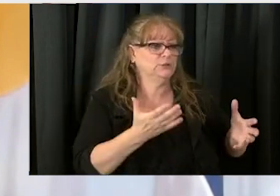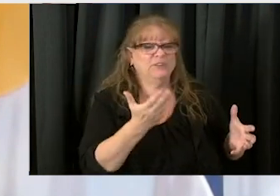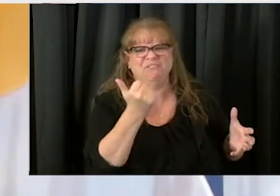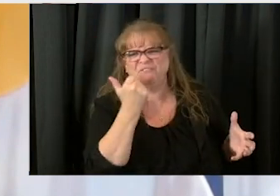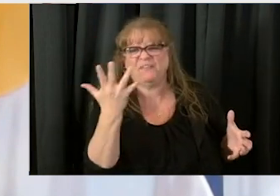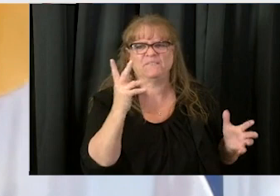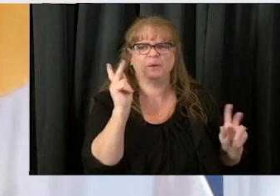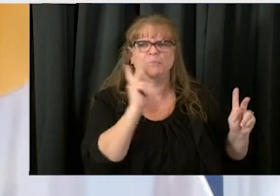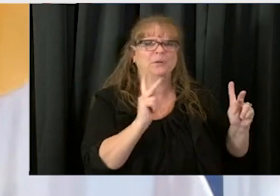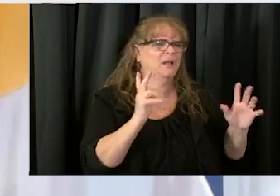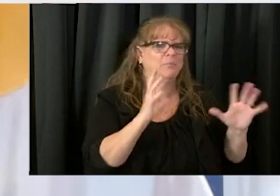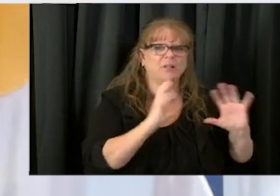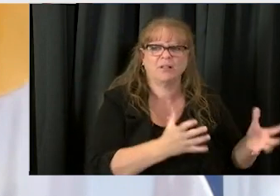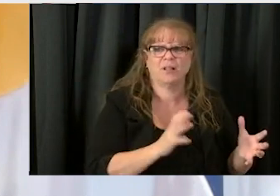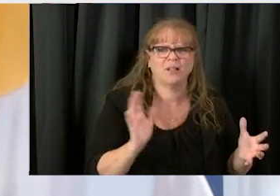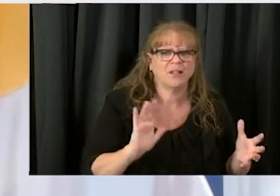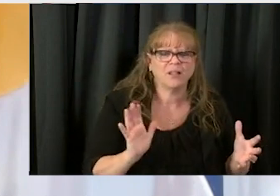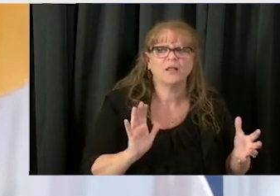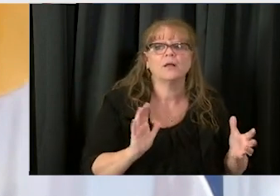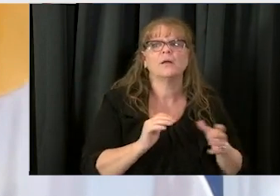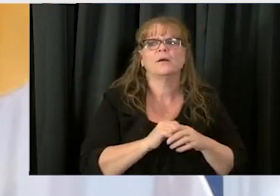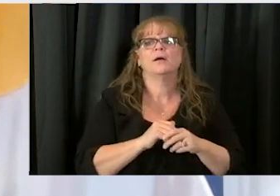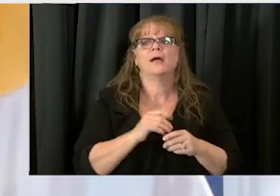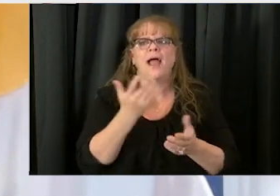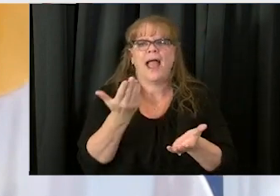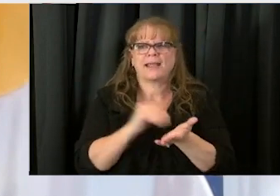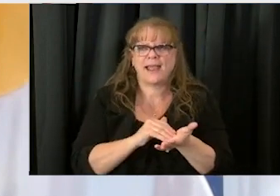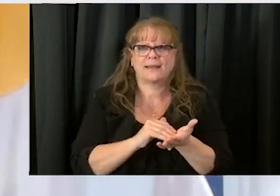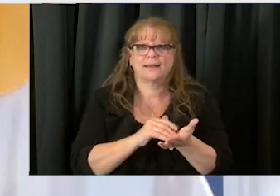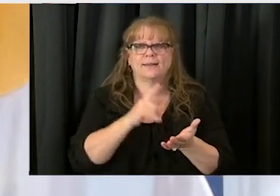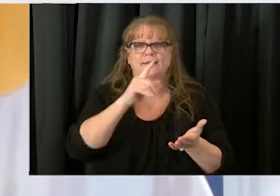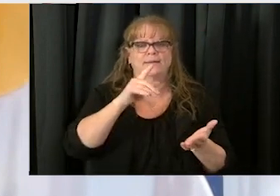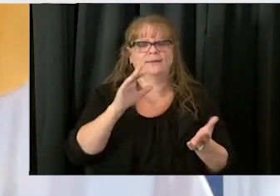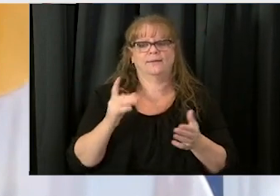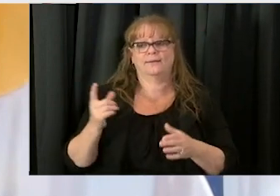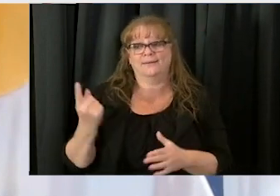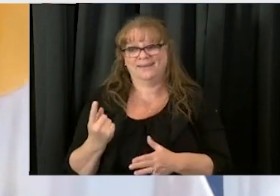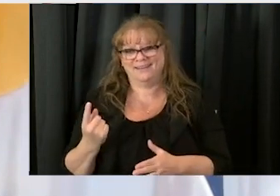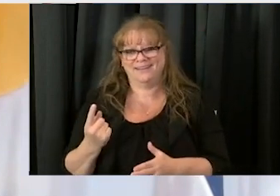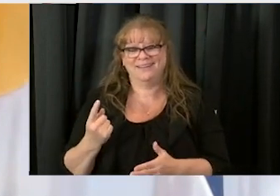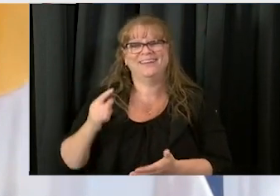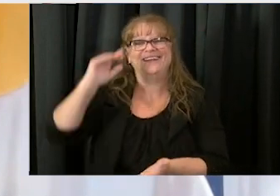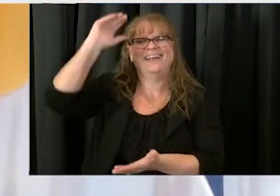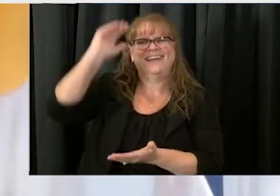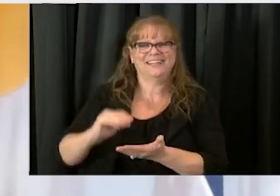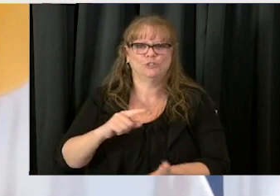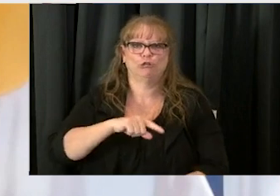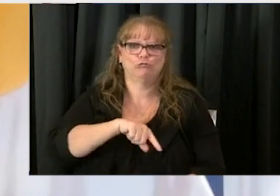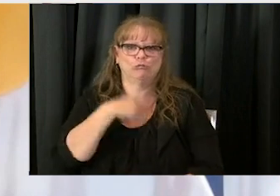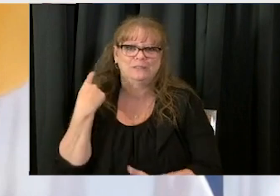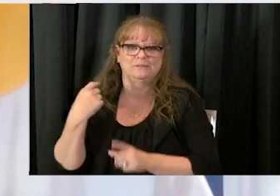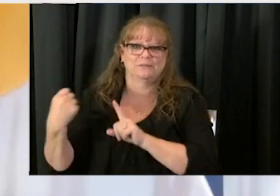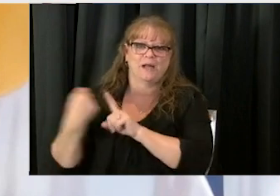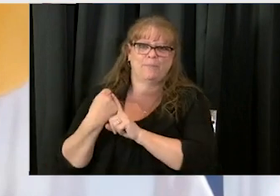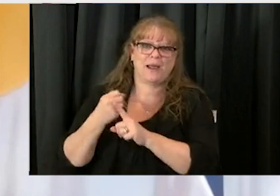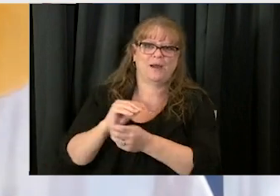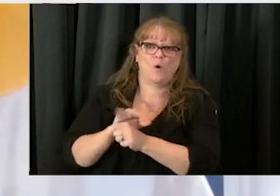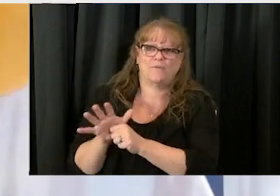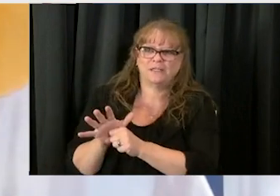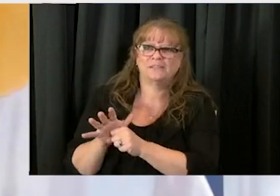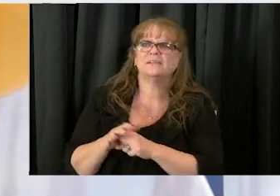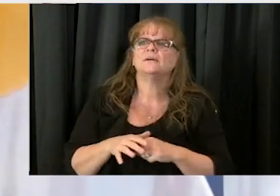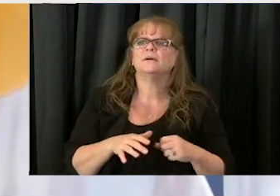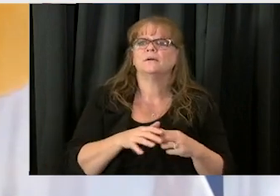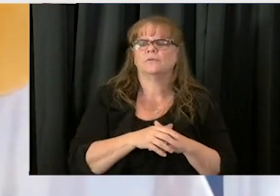not only you, but affects everybody. And it's really important that as this vaccination rolls on,